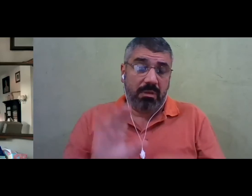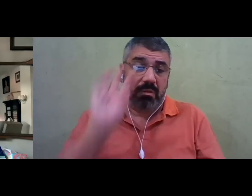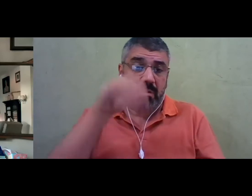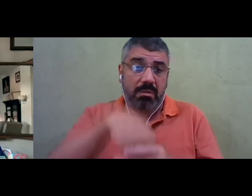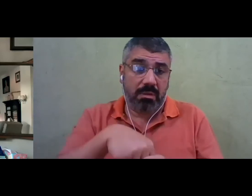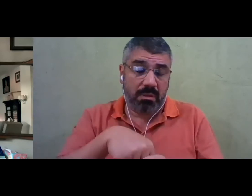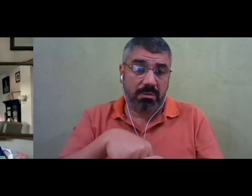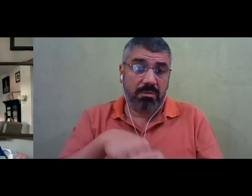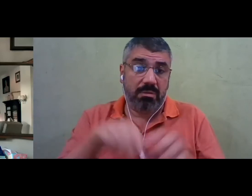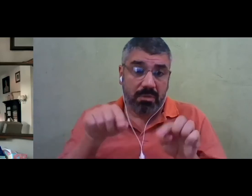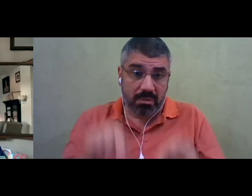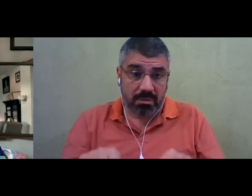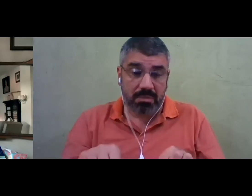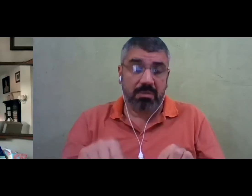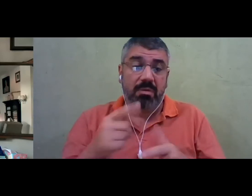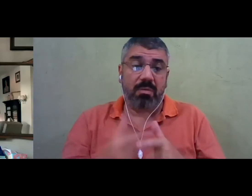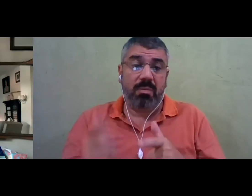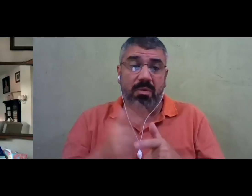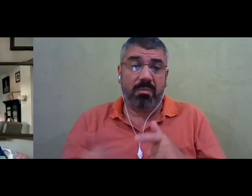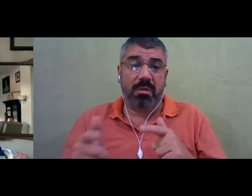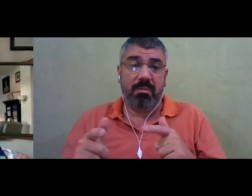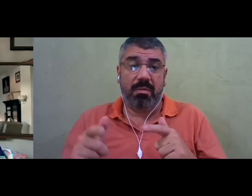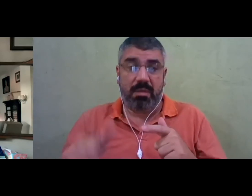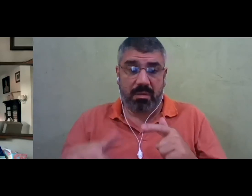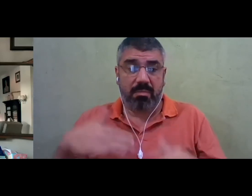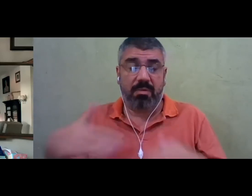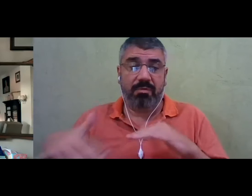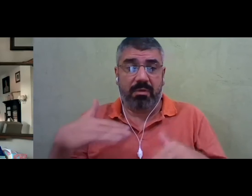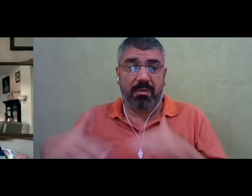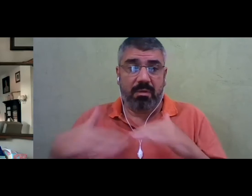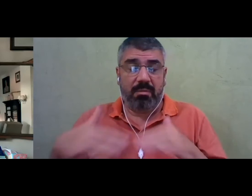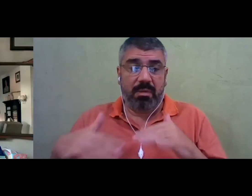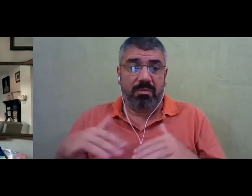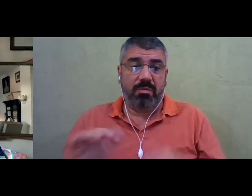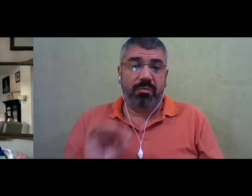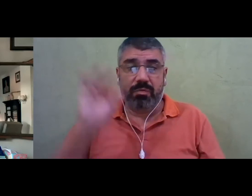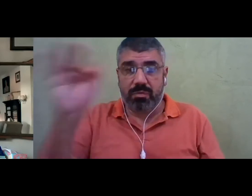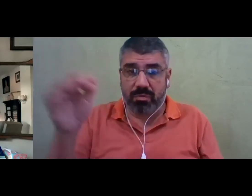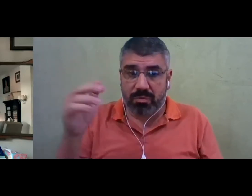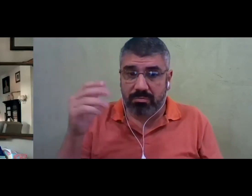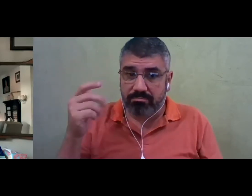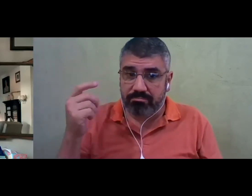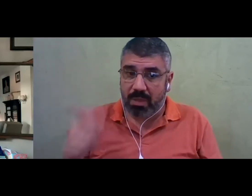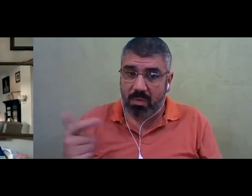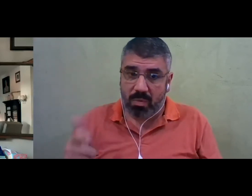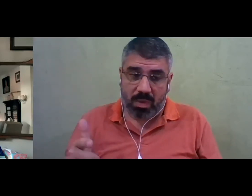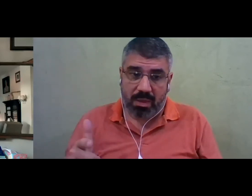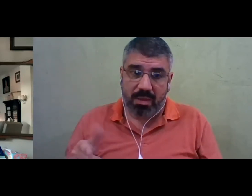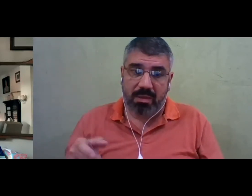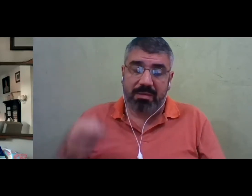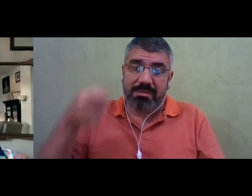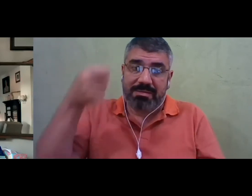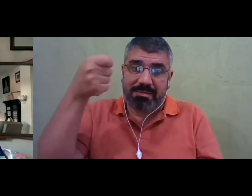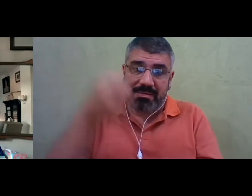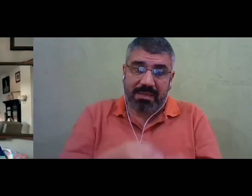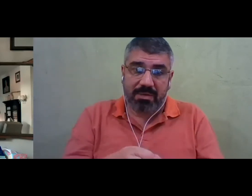don't know, the future is indeterminate, Monica. We don't know, but we will find out. We will make that